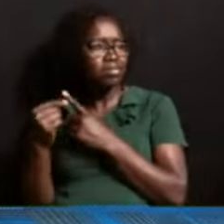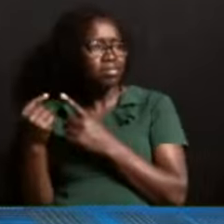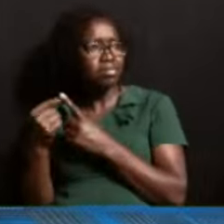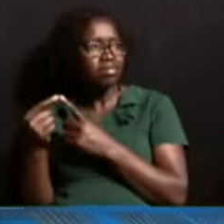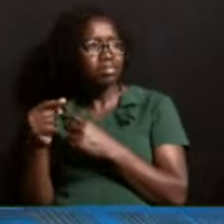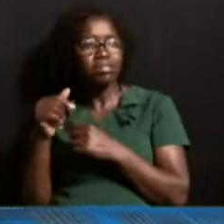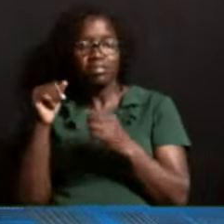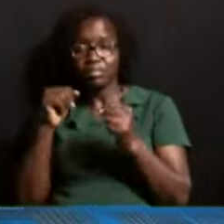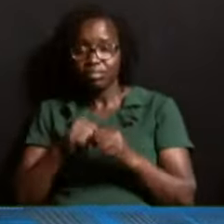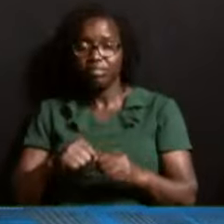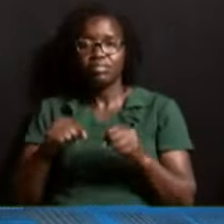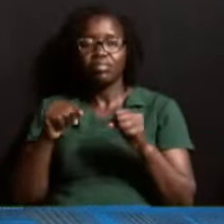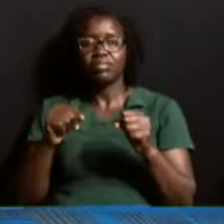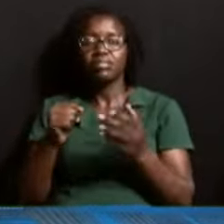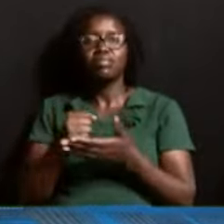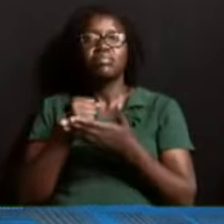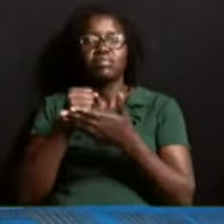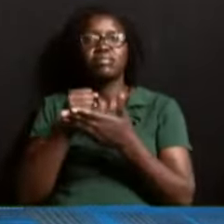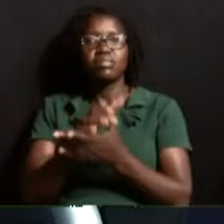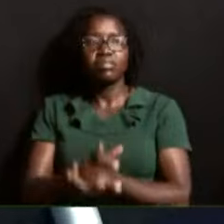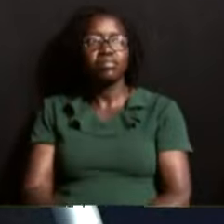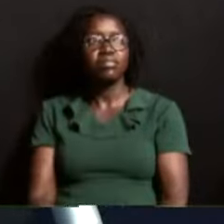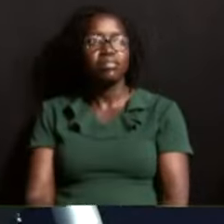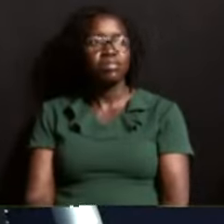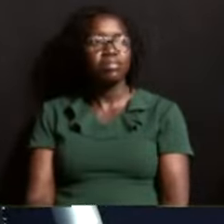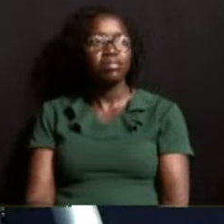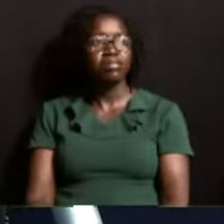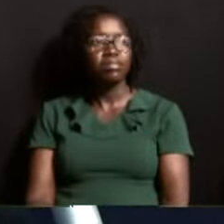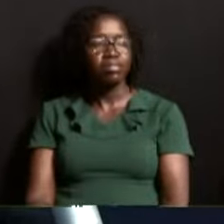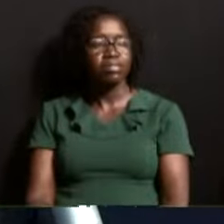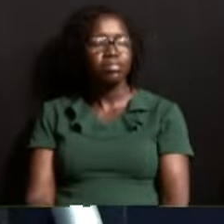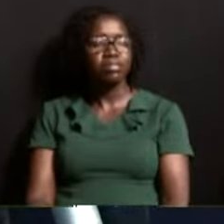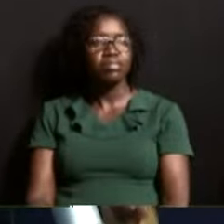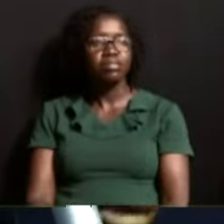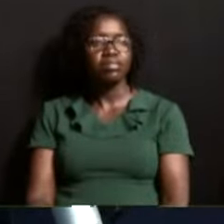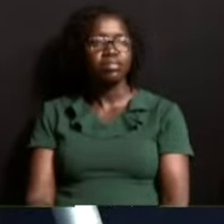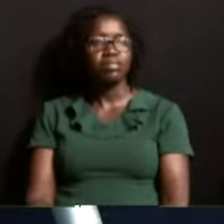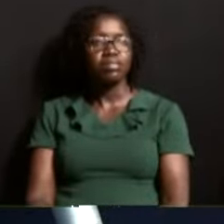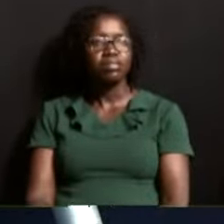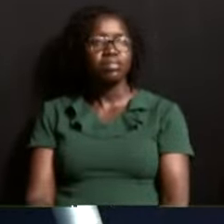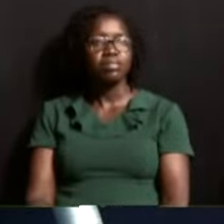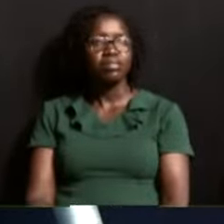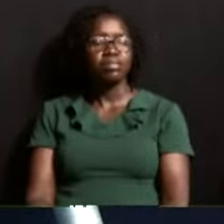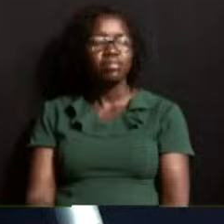is able to help you. He's able to help us.